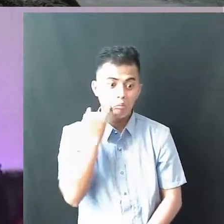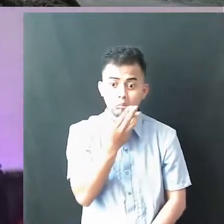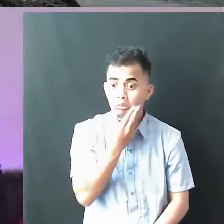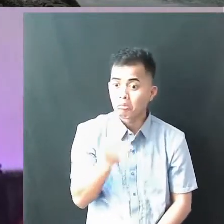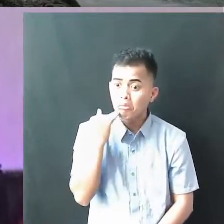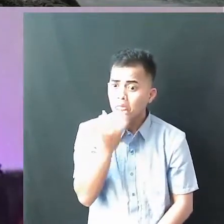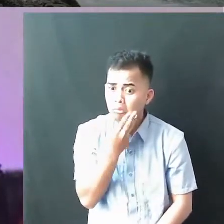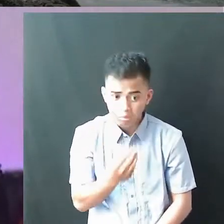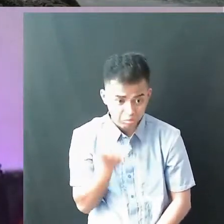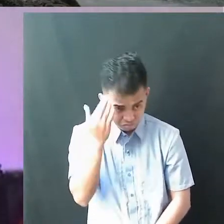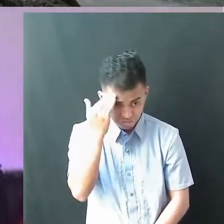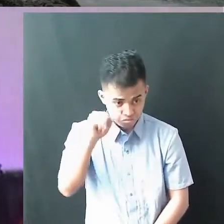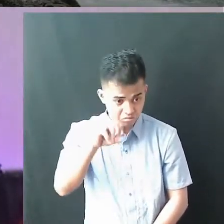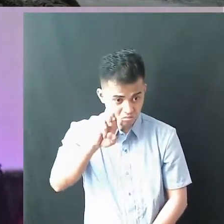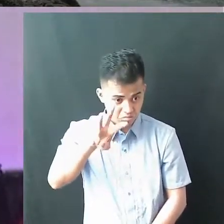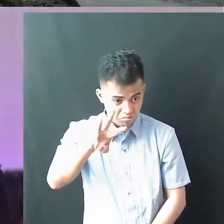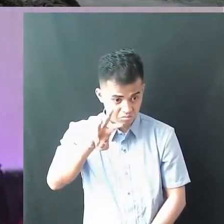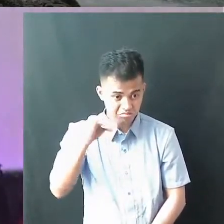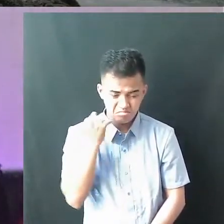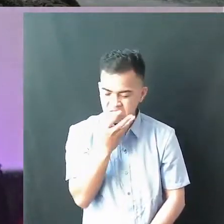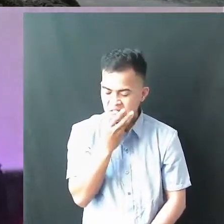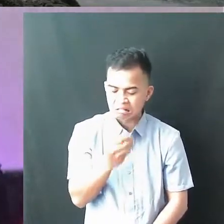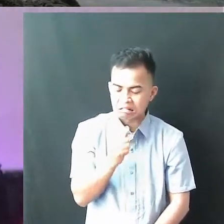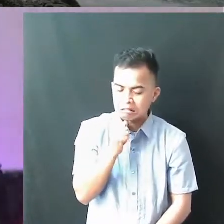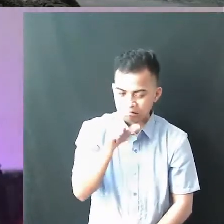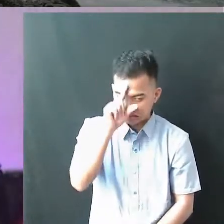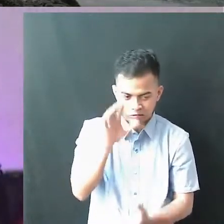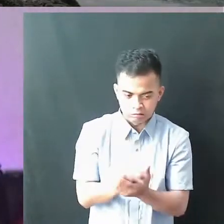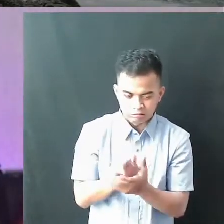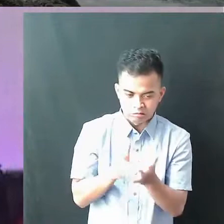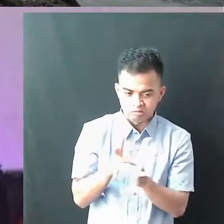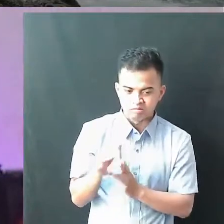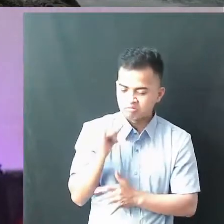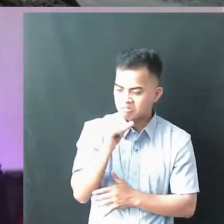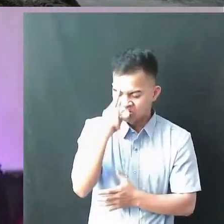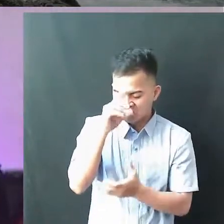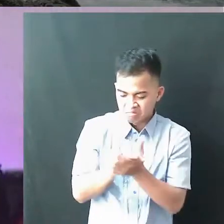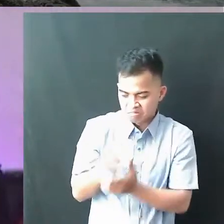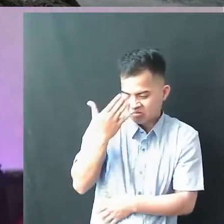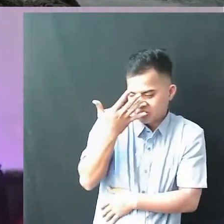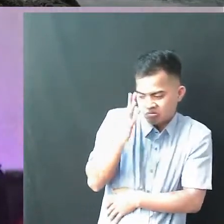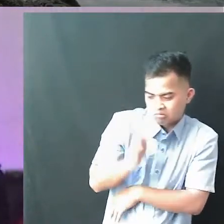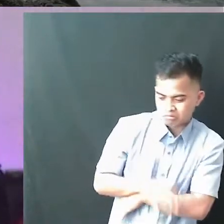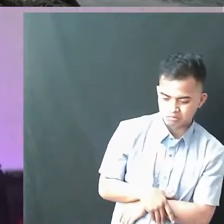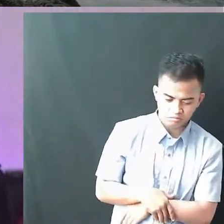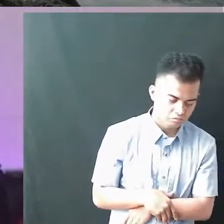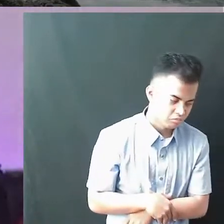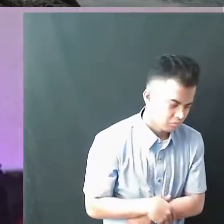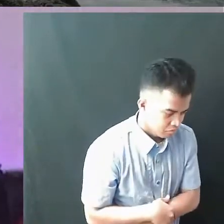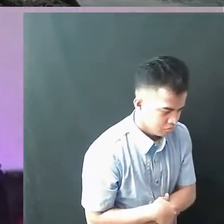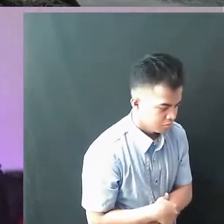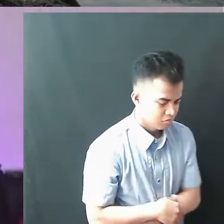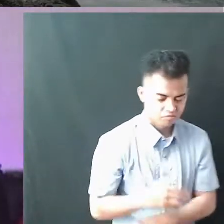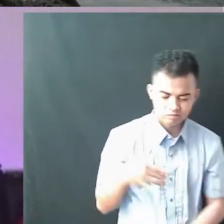and because they did not want the Romans to control them. That was one of the reasons. The